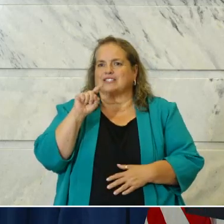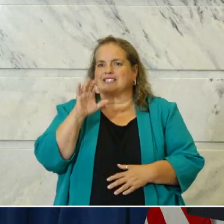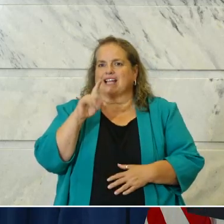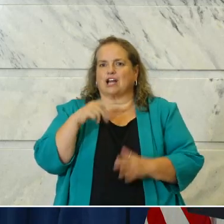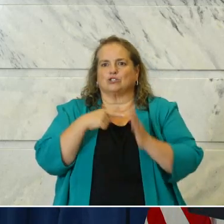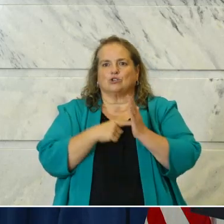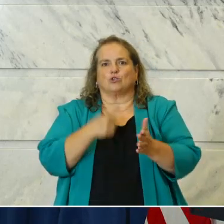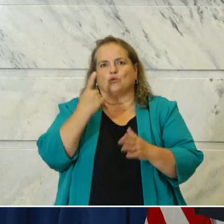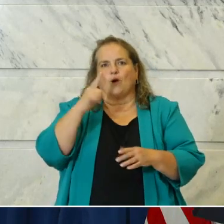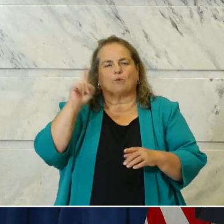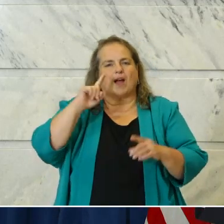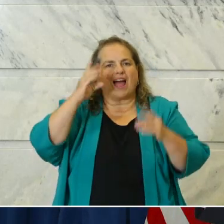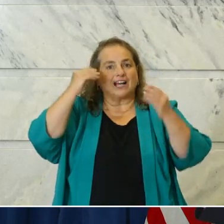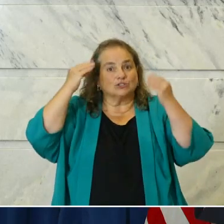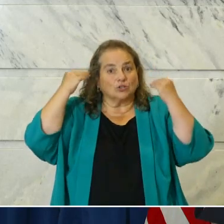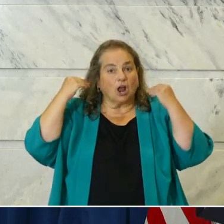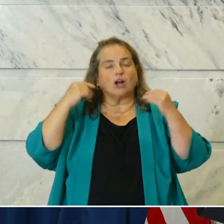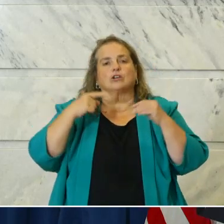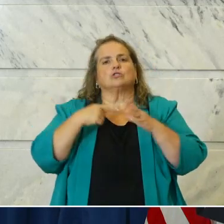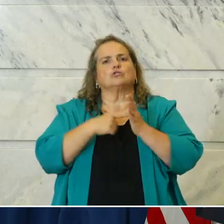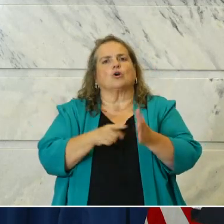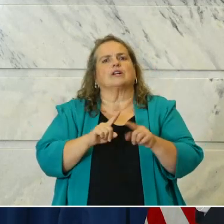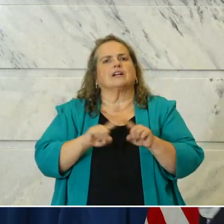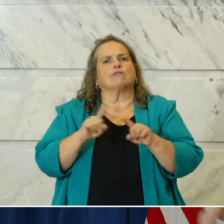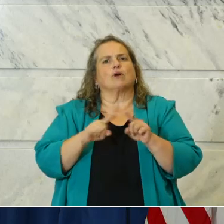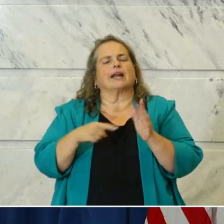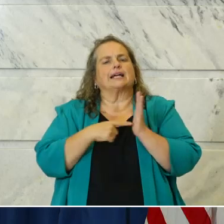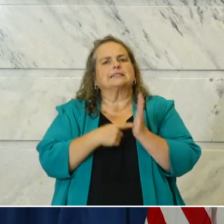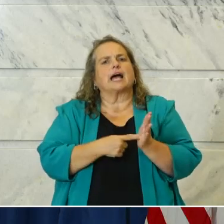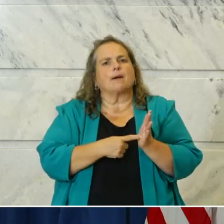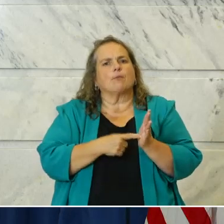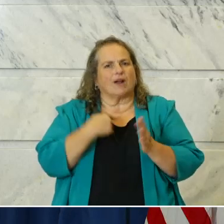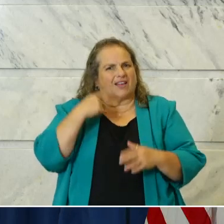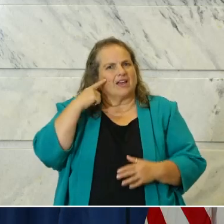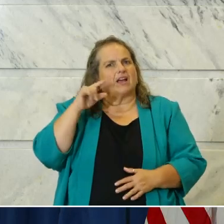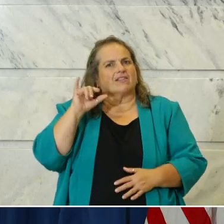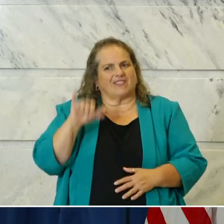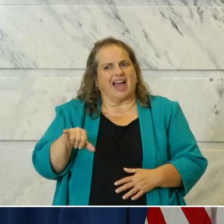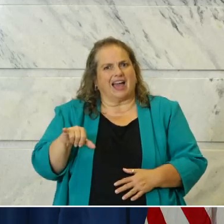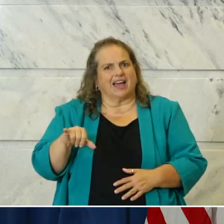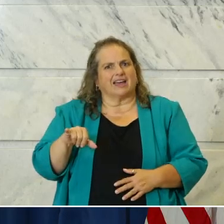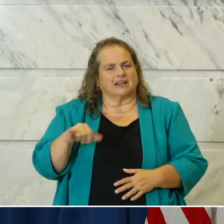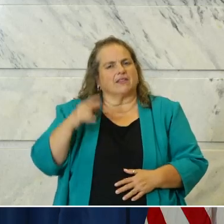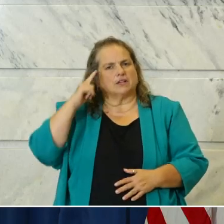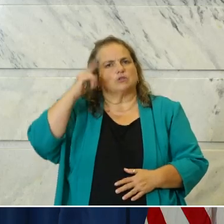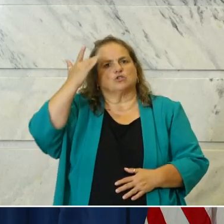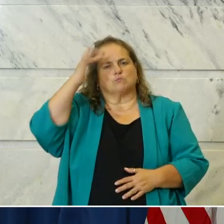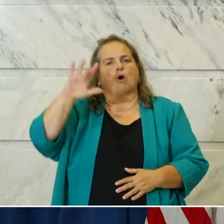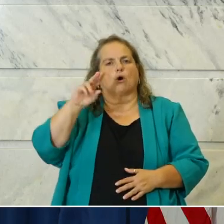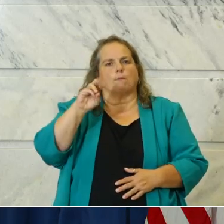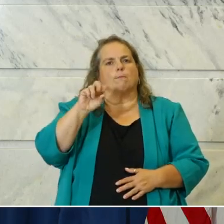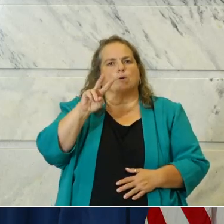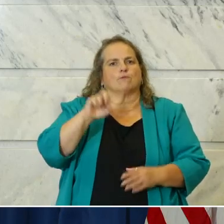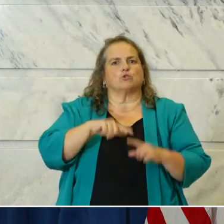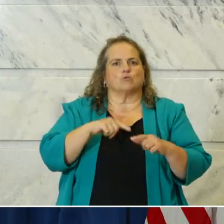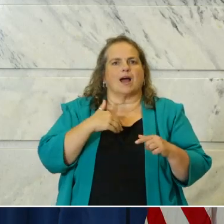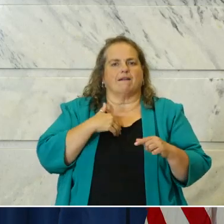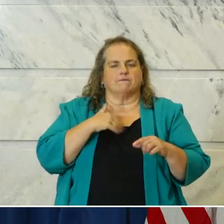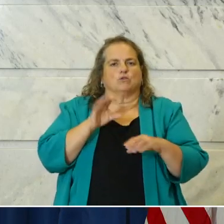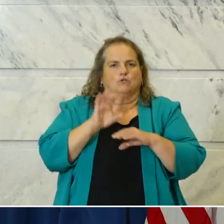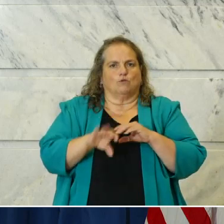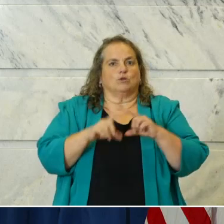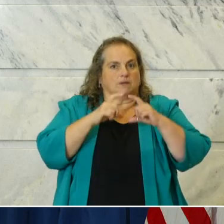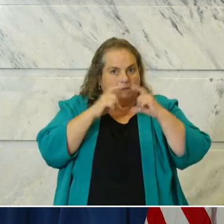salon, a different example. And because of that, I think that this is a smart move that's going to help us be